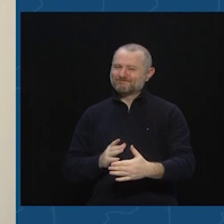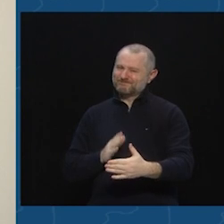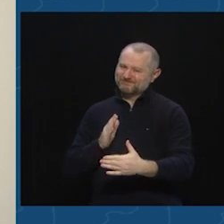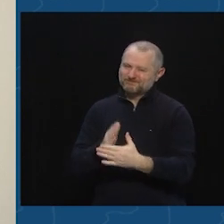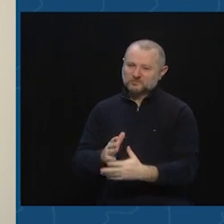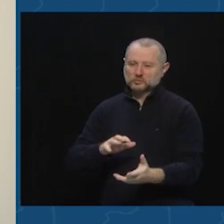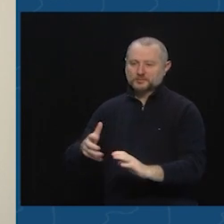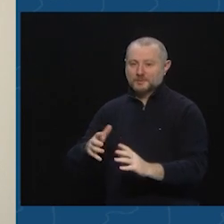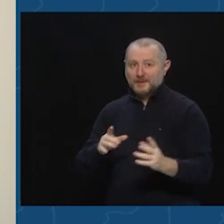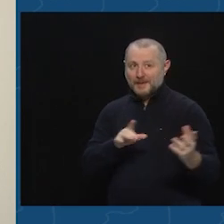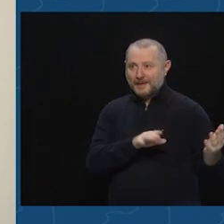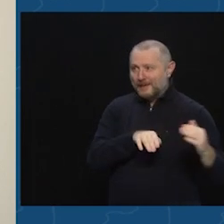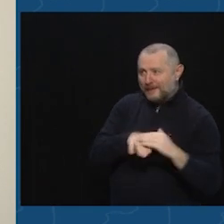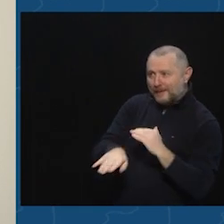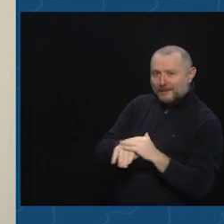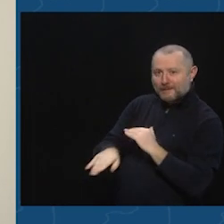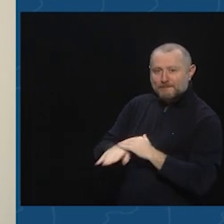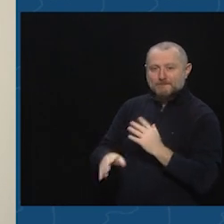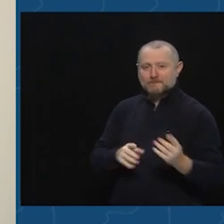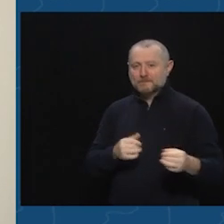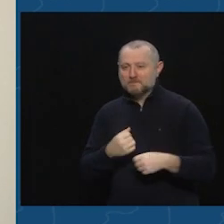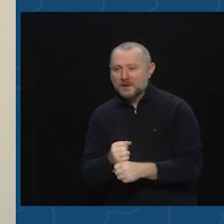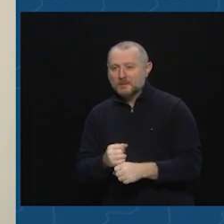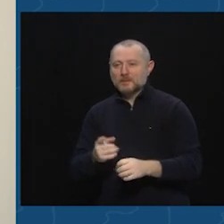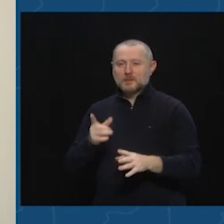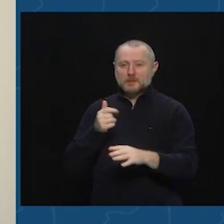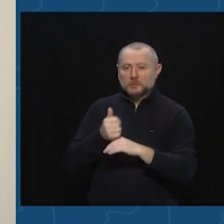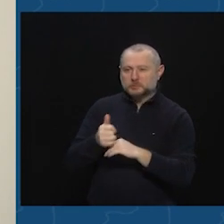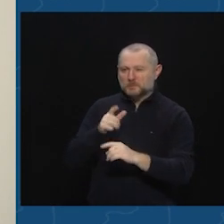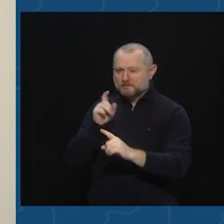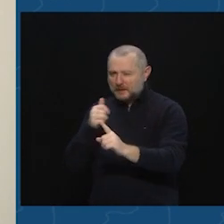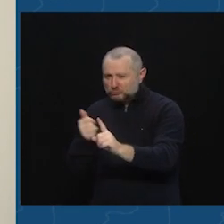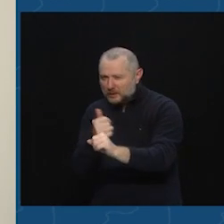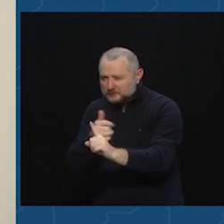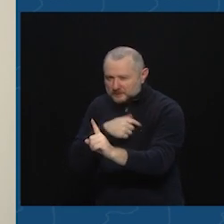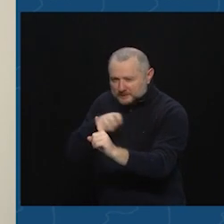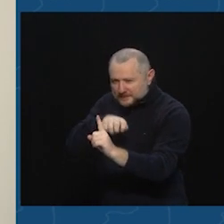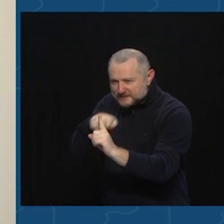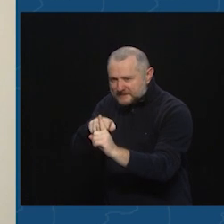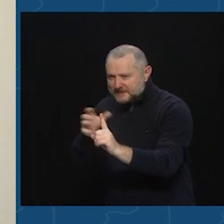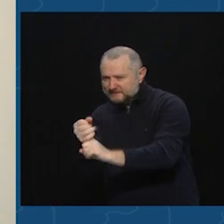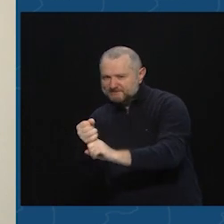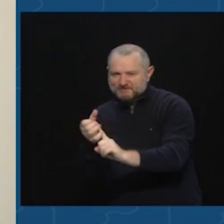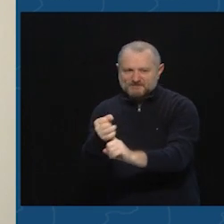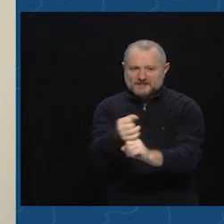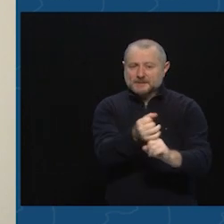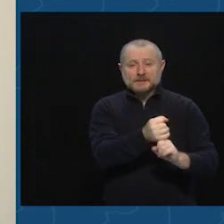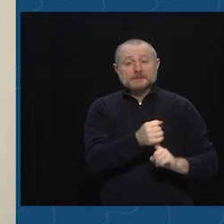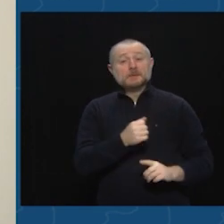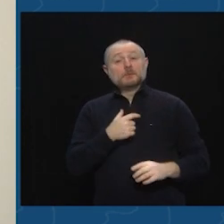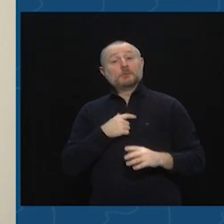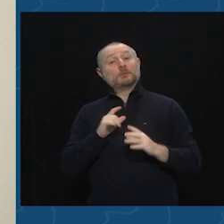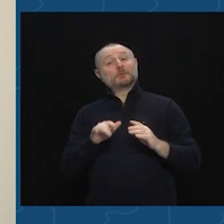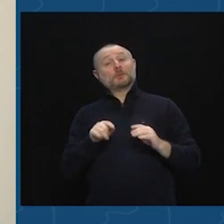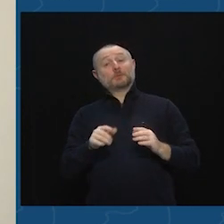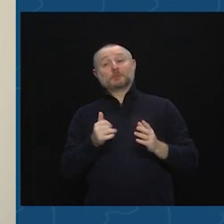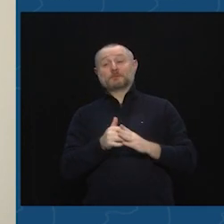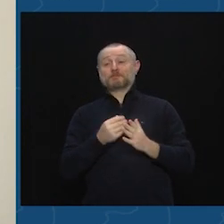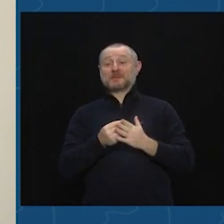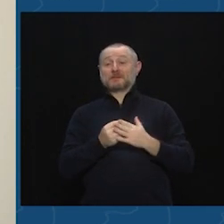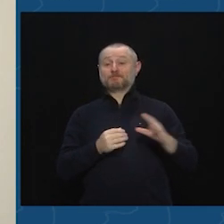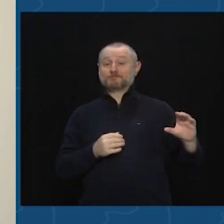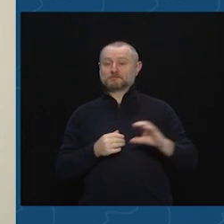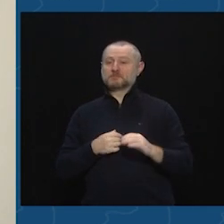accountable with the money that we're spending. Thank you, Governor, for your leadership on this. And it is really,